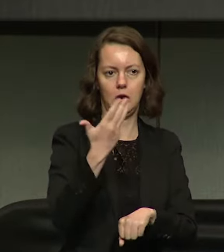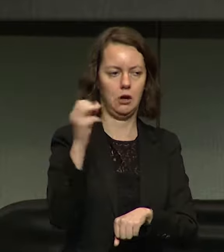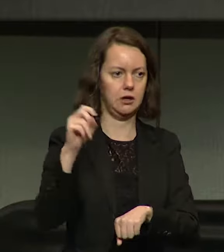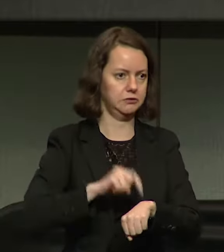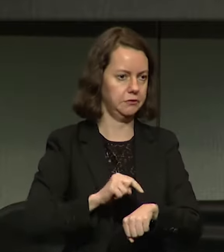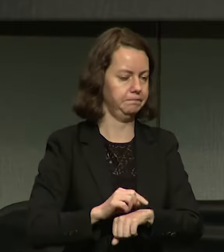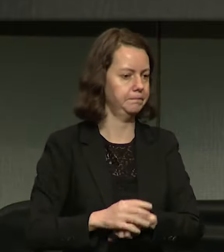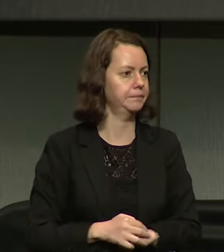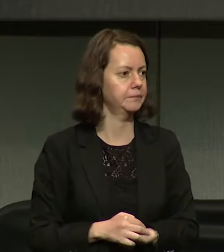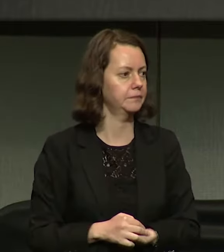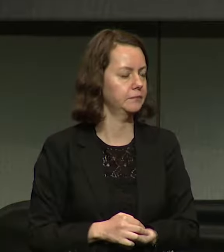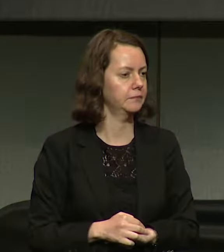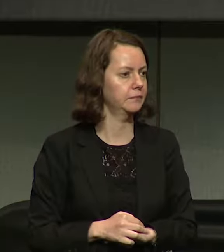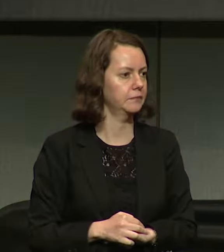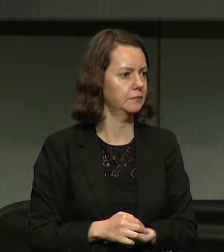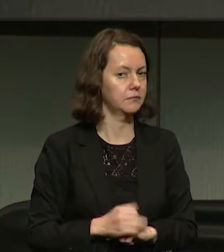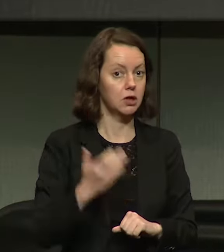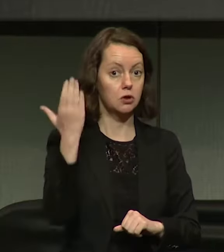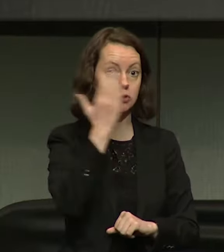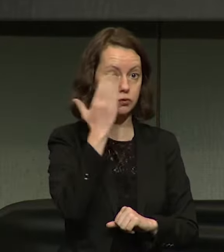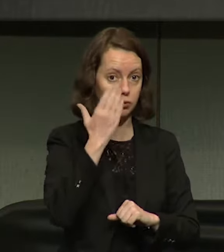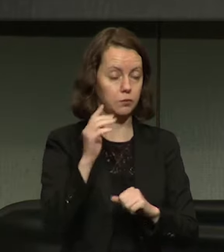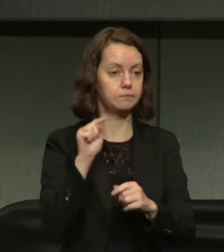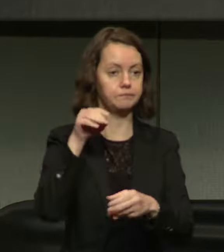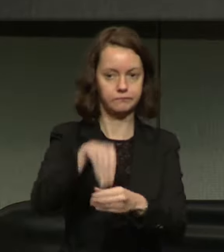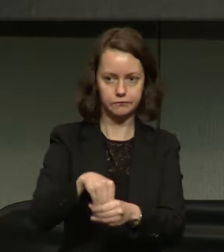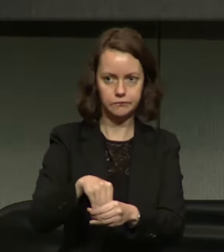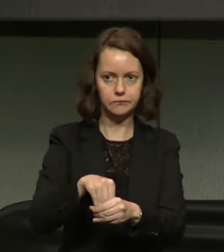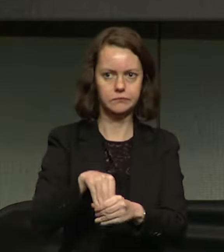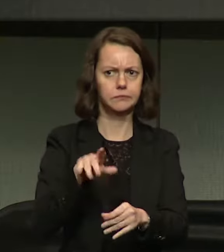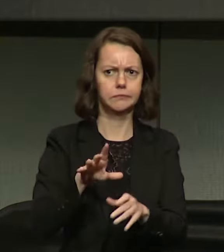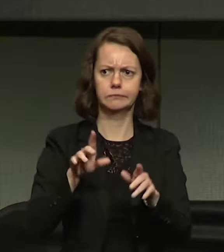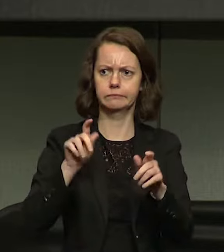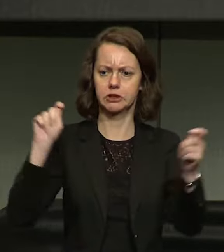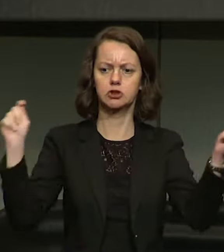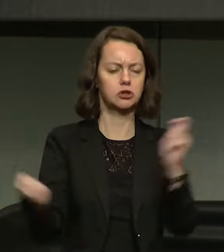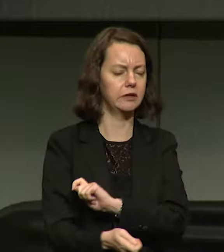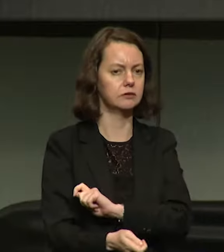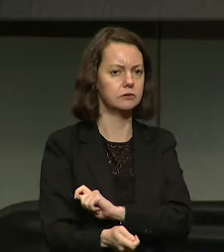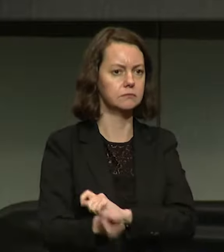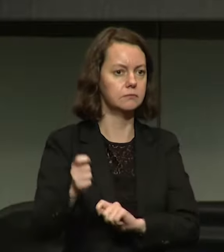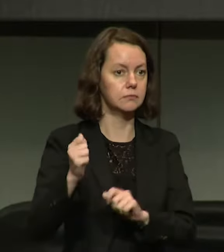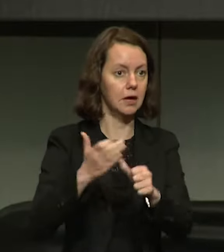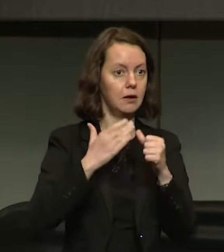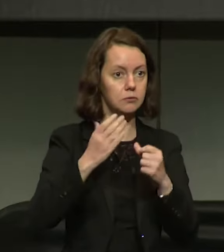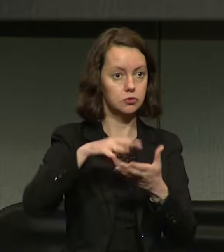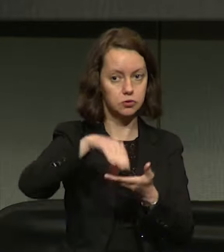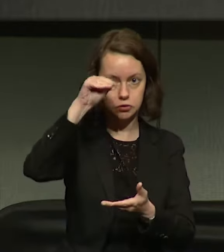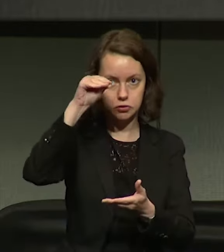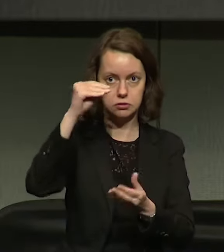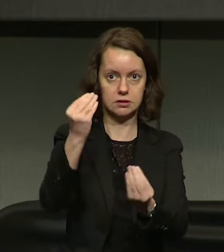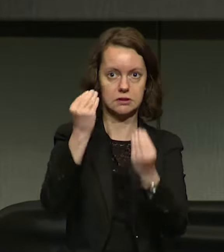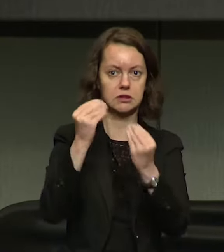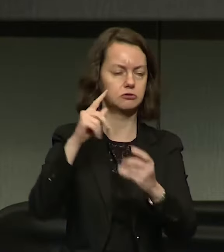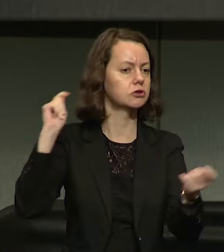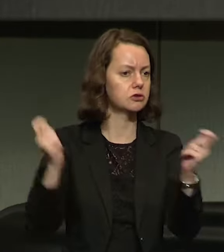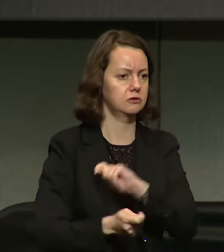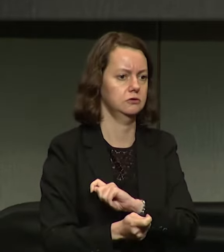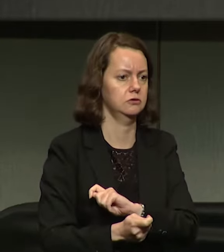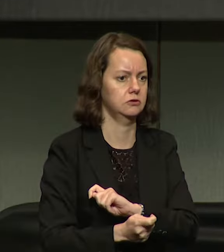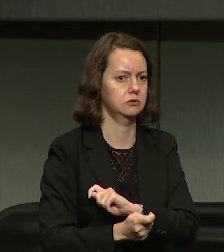1990s. And at that school, he made very significant changes to how Indigenous students experienced education